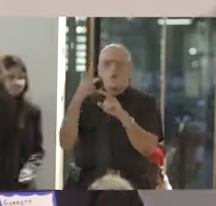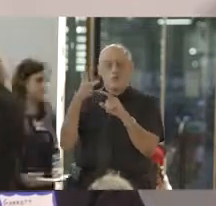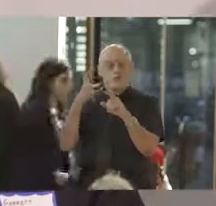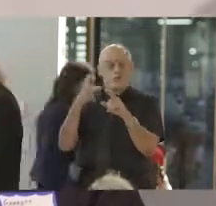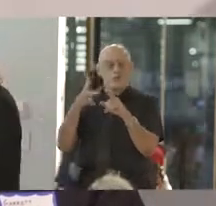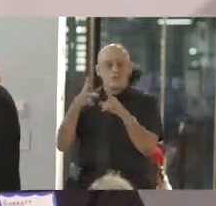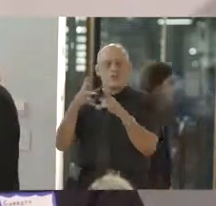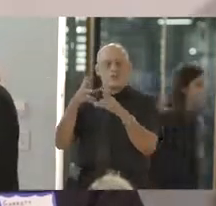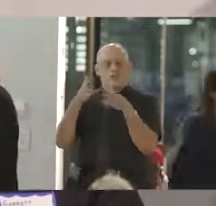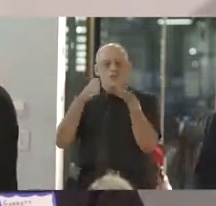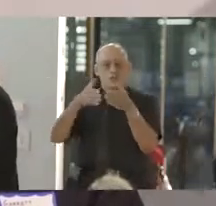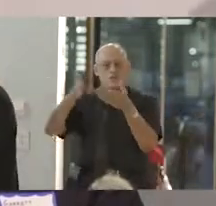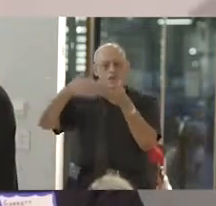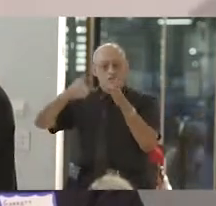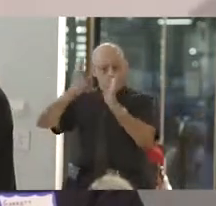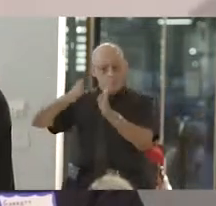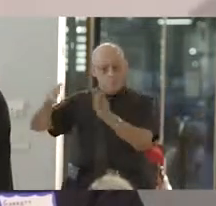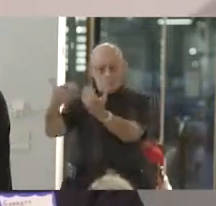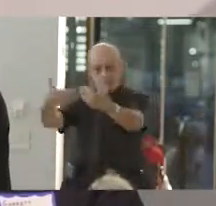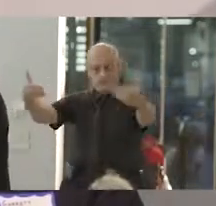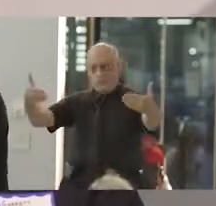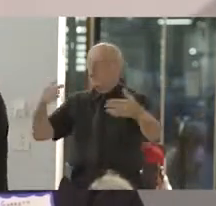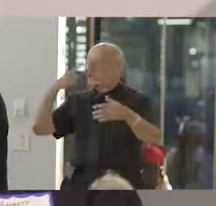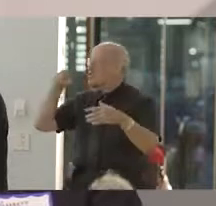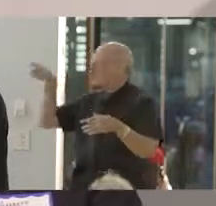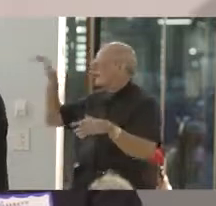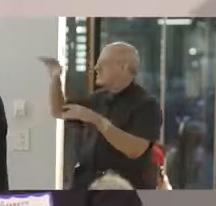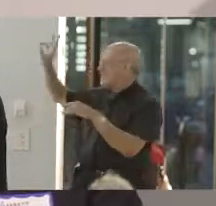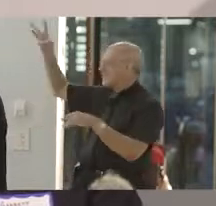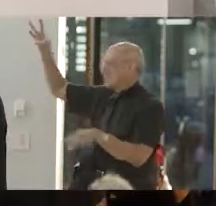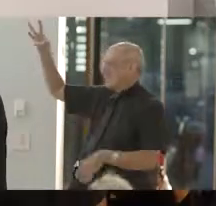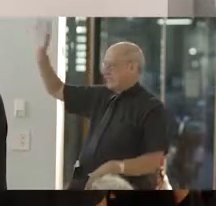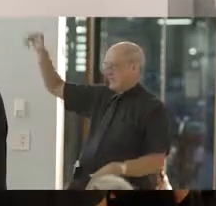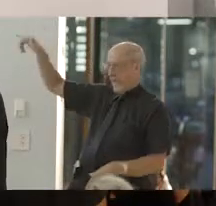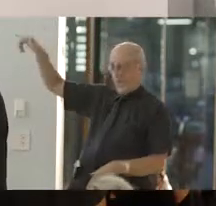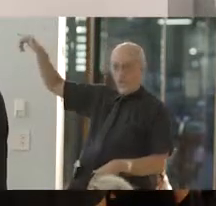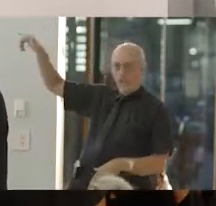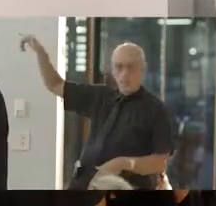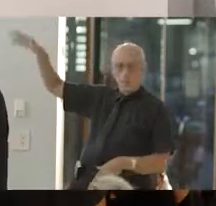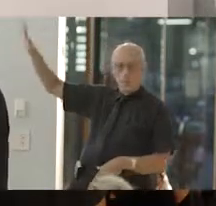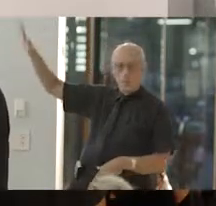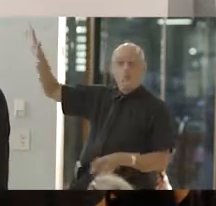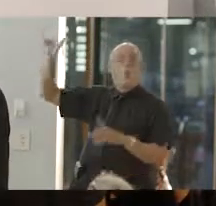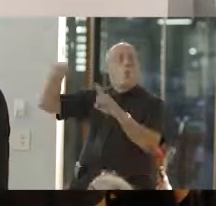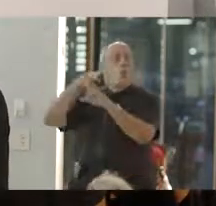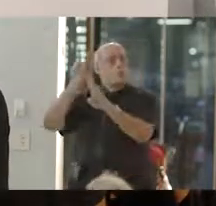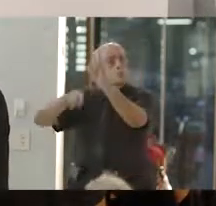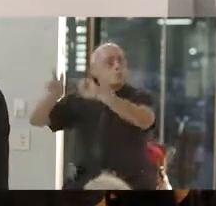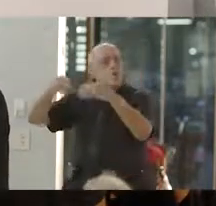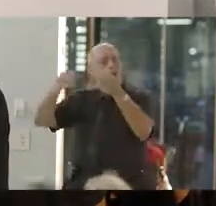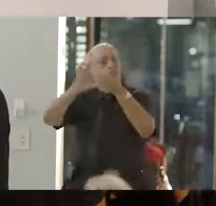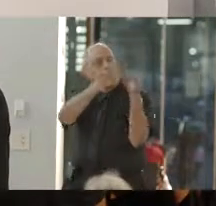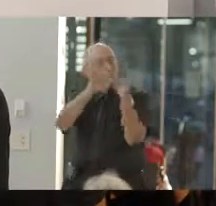ends. So, Jeremy, could you stay with 6, please? Yes. And keep going with, when looking at the